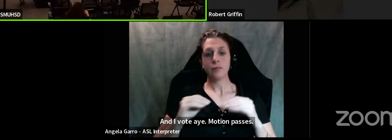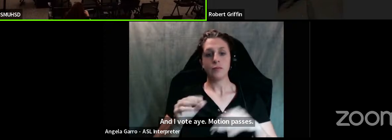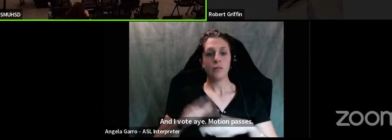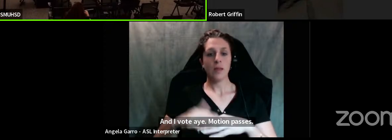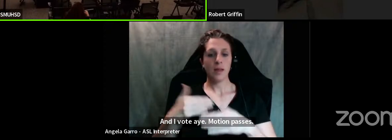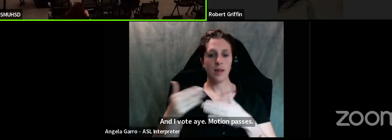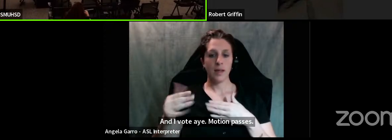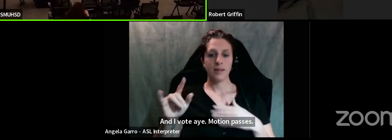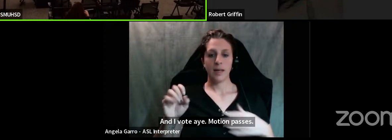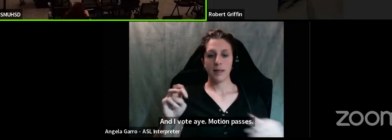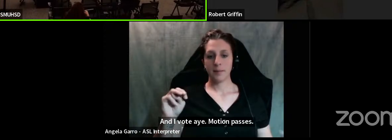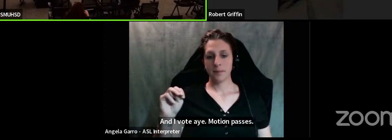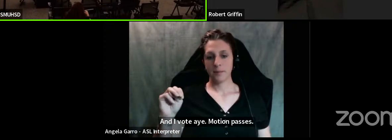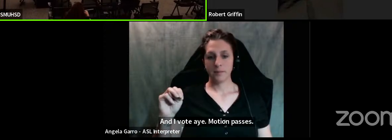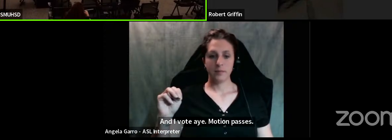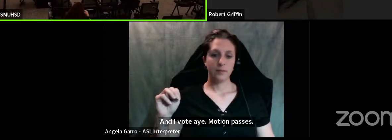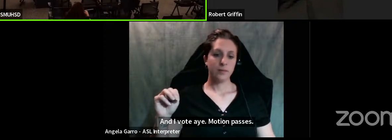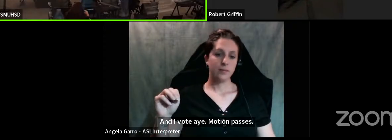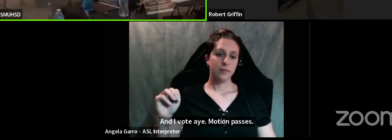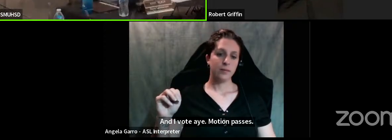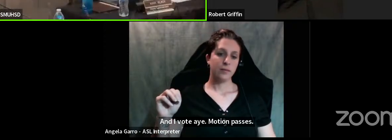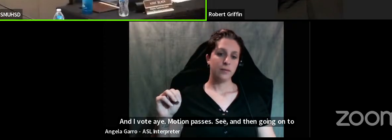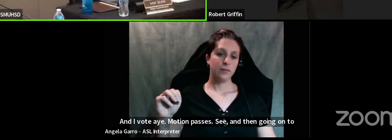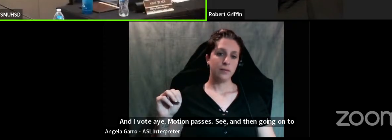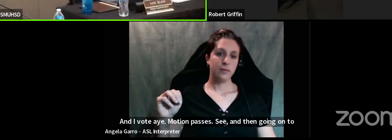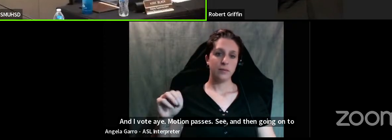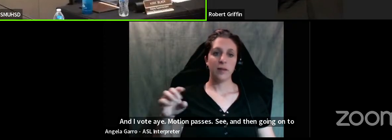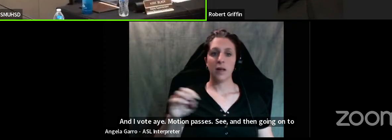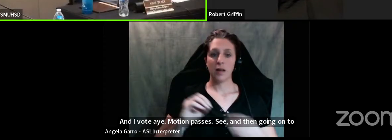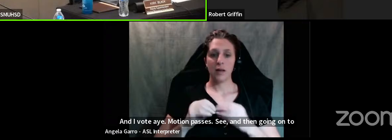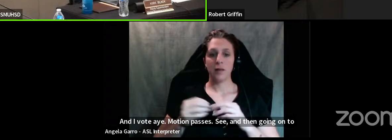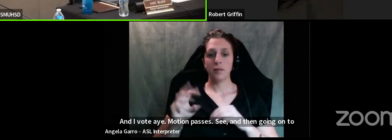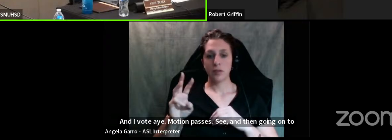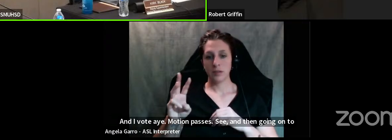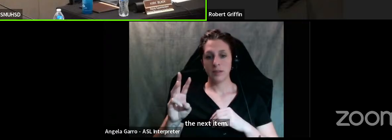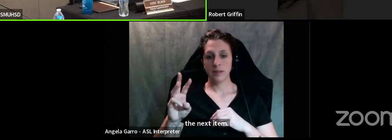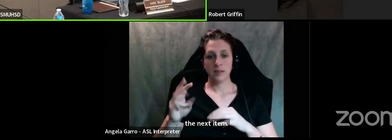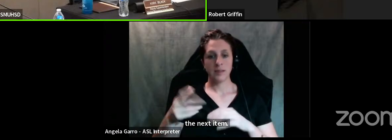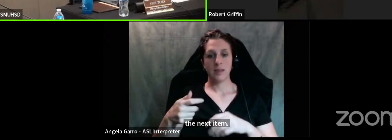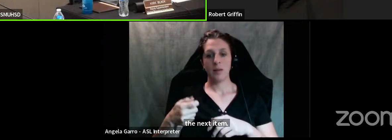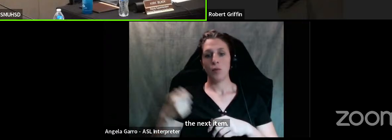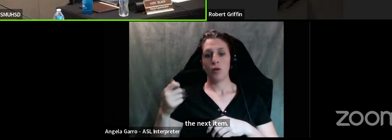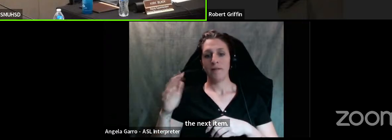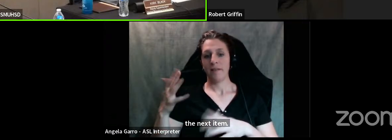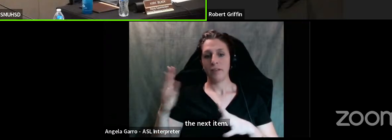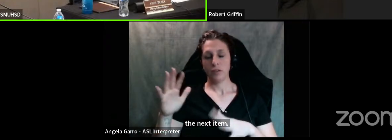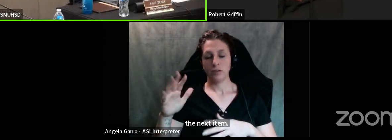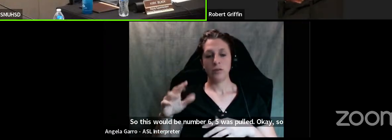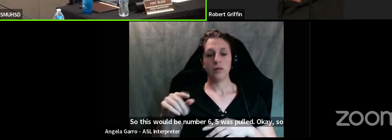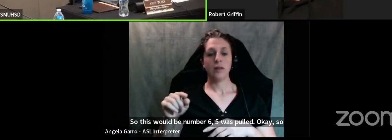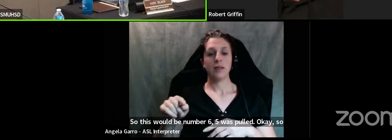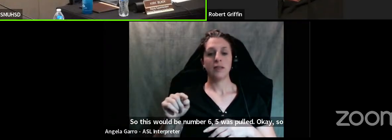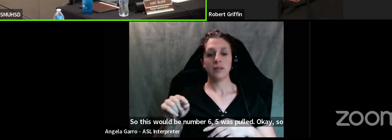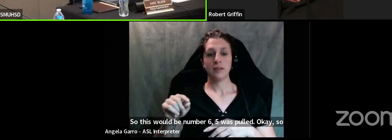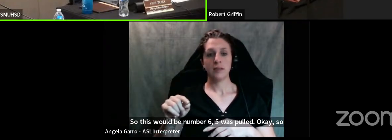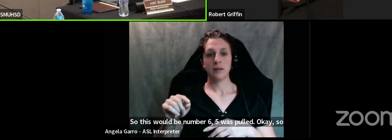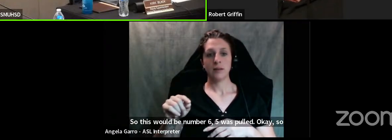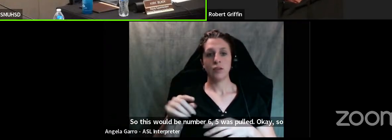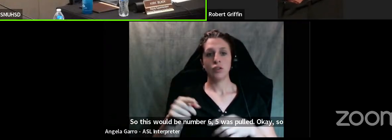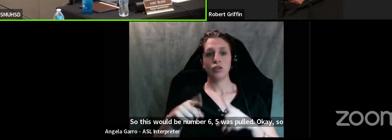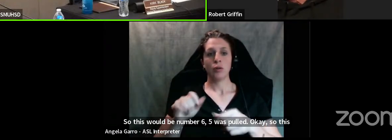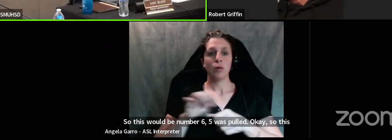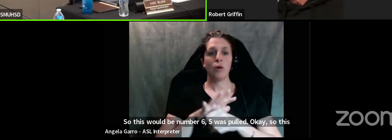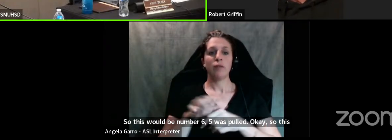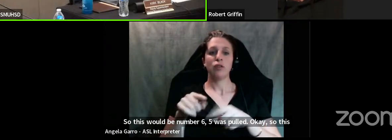item. So this would be number 6, 5 was pulled. Okay, so this is, so during COVID or